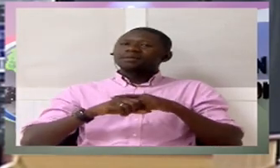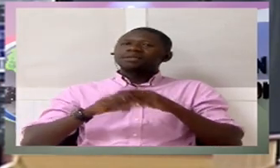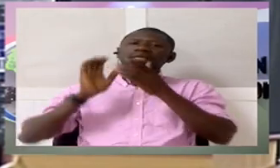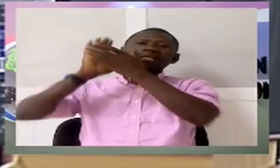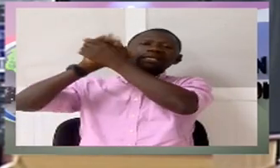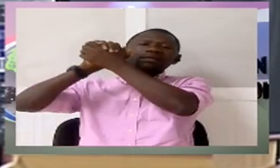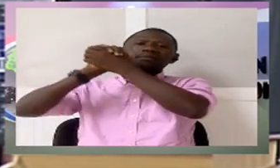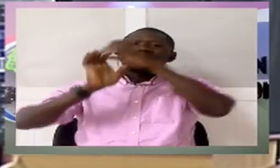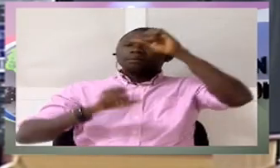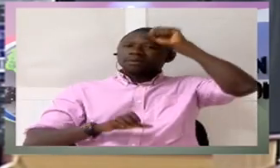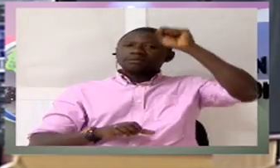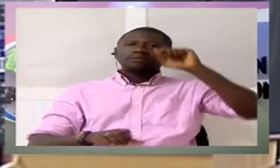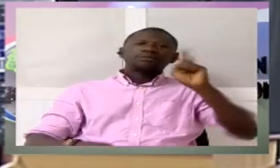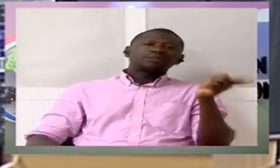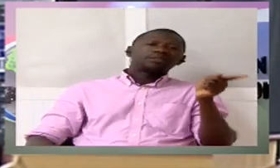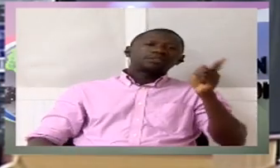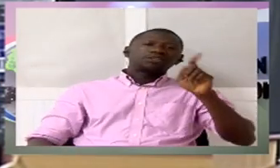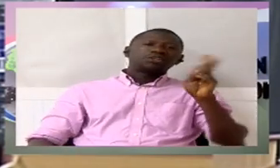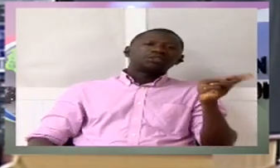when Muhammad Gaddafi came